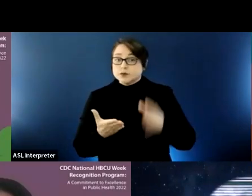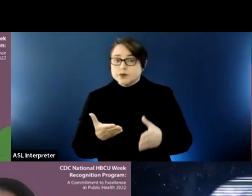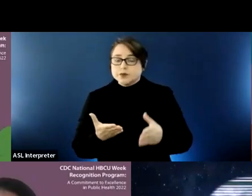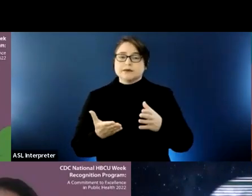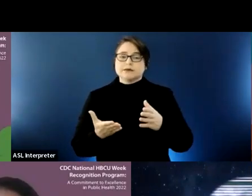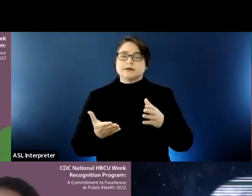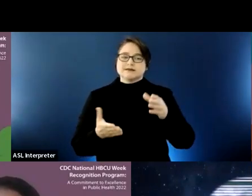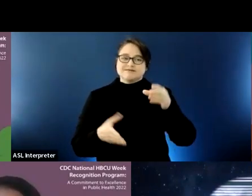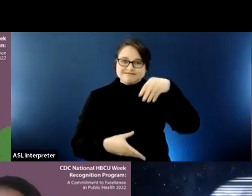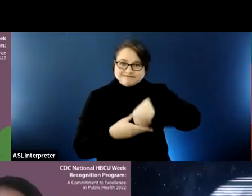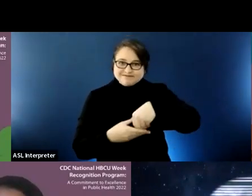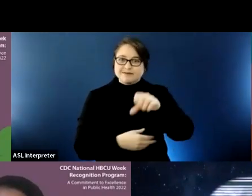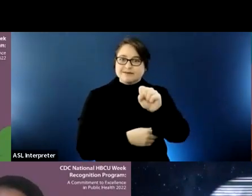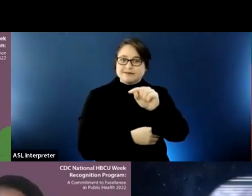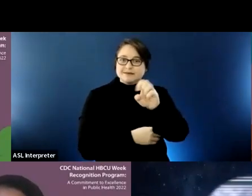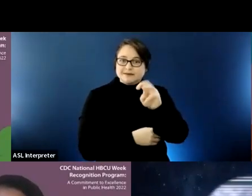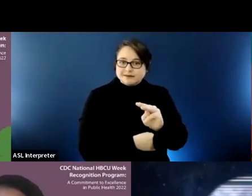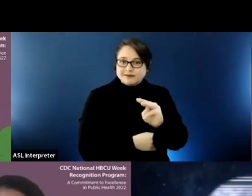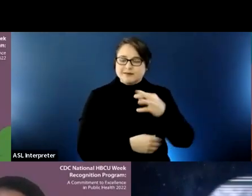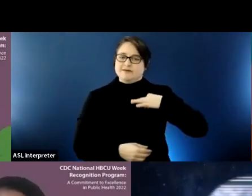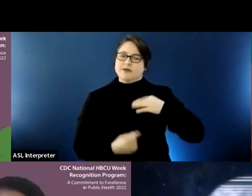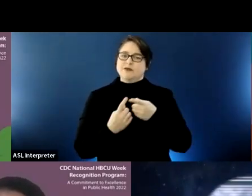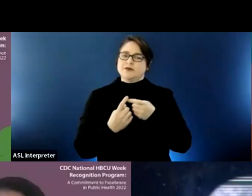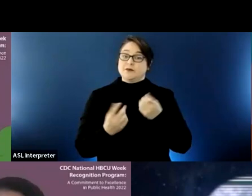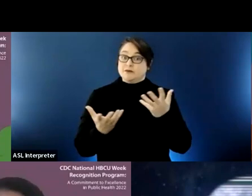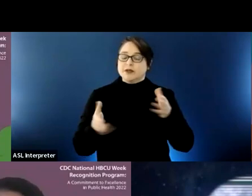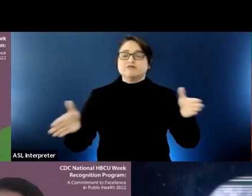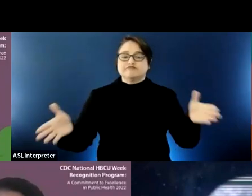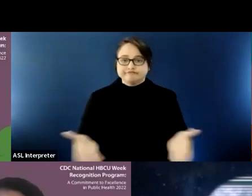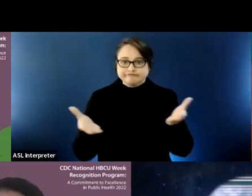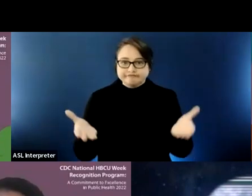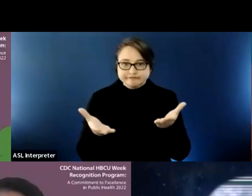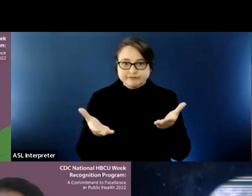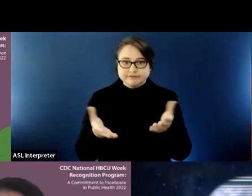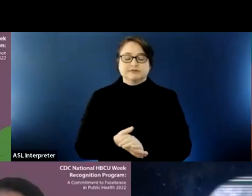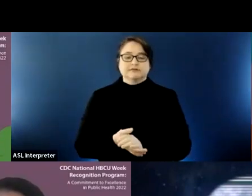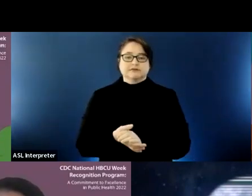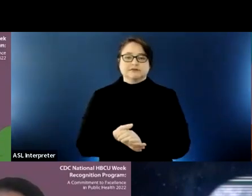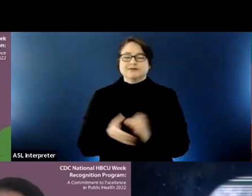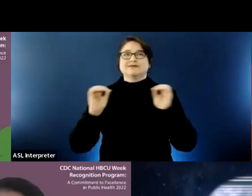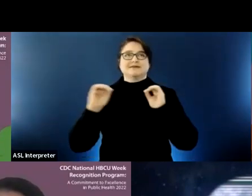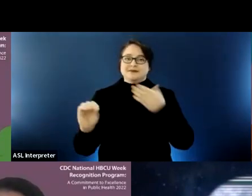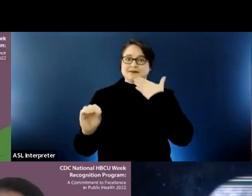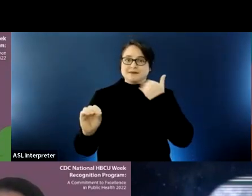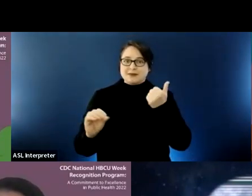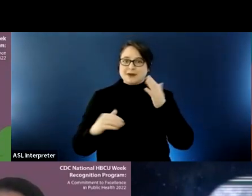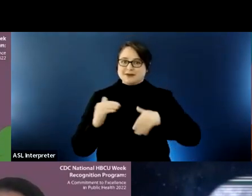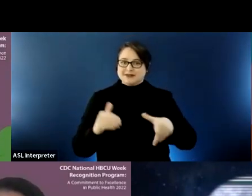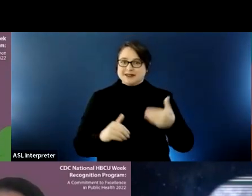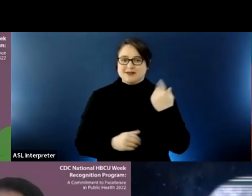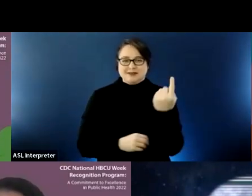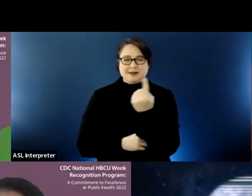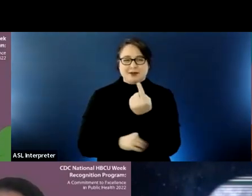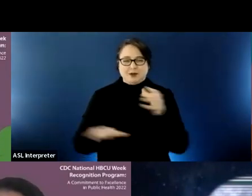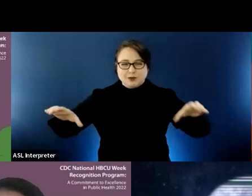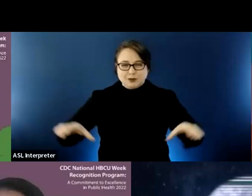STEM benefit from encouragement, and probably nothing is better than having something to do during summers between